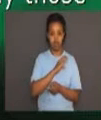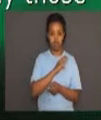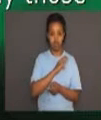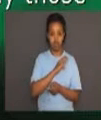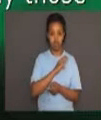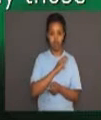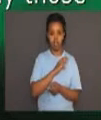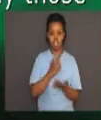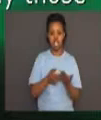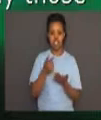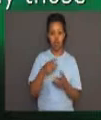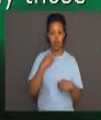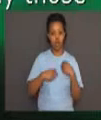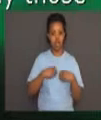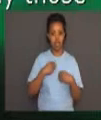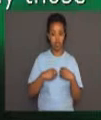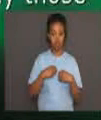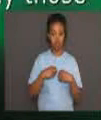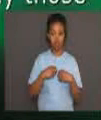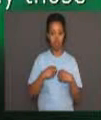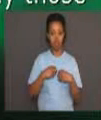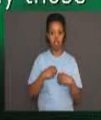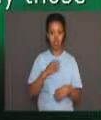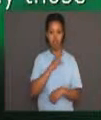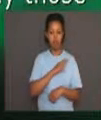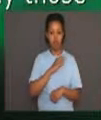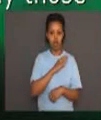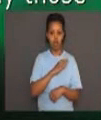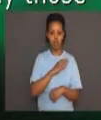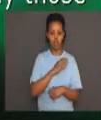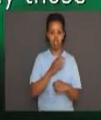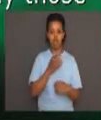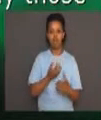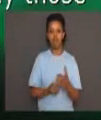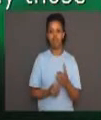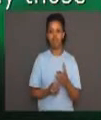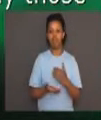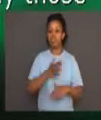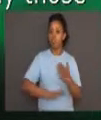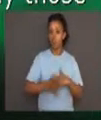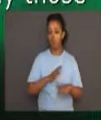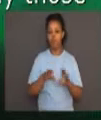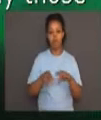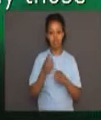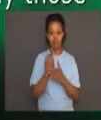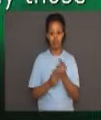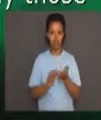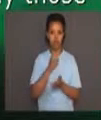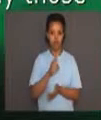allowing only those organisms with the trait to reproduce. For